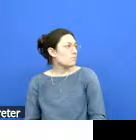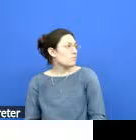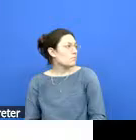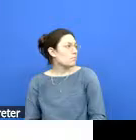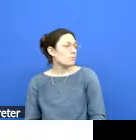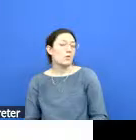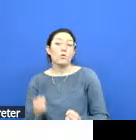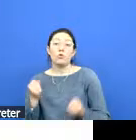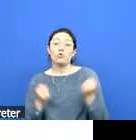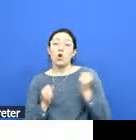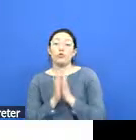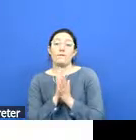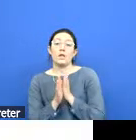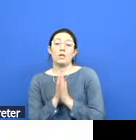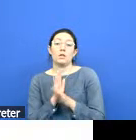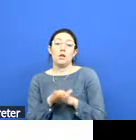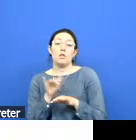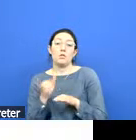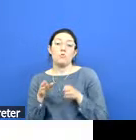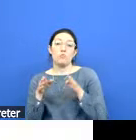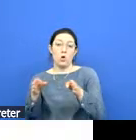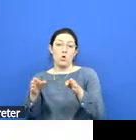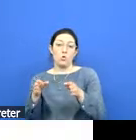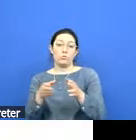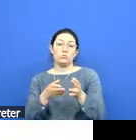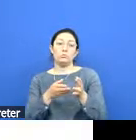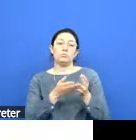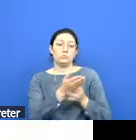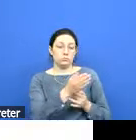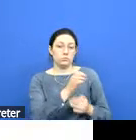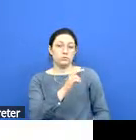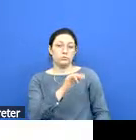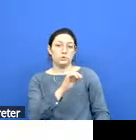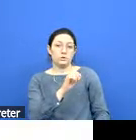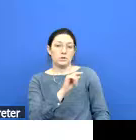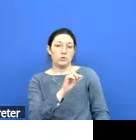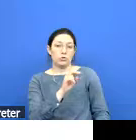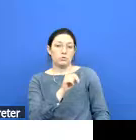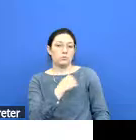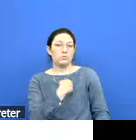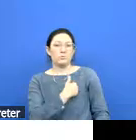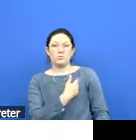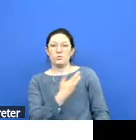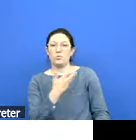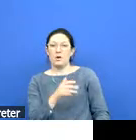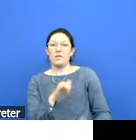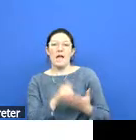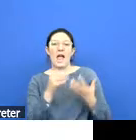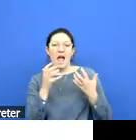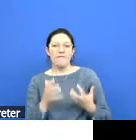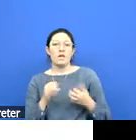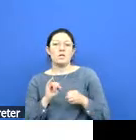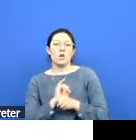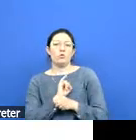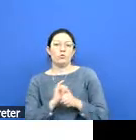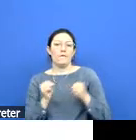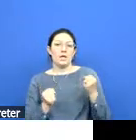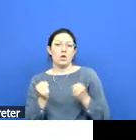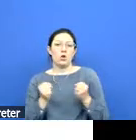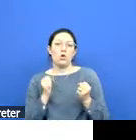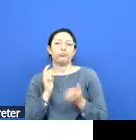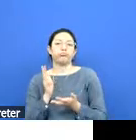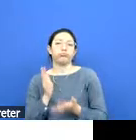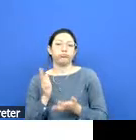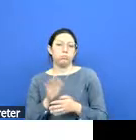Vehicular traffic going down that road, going down Erie Station is one thing. We didn't want the heavy industrial vehicles going down that